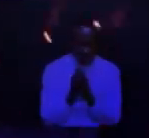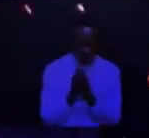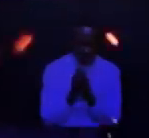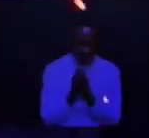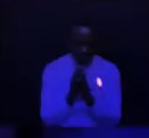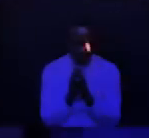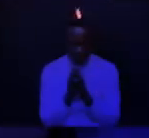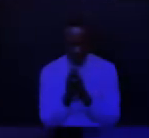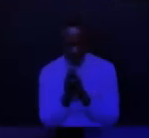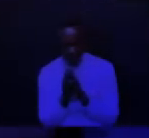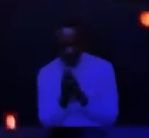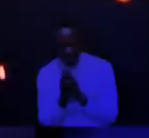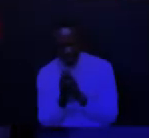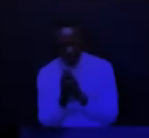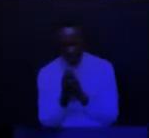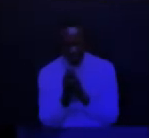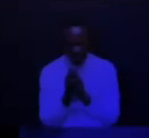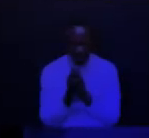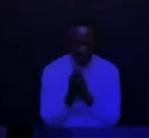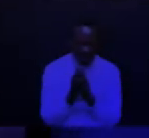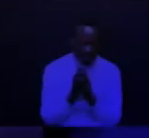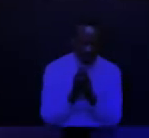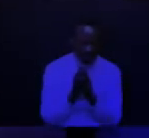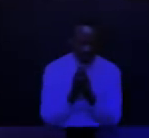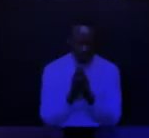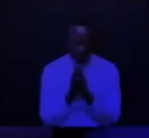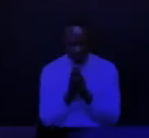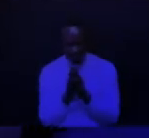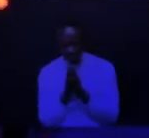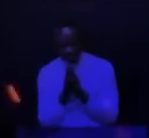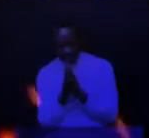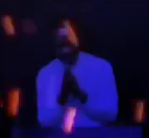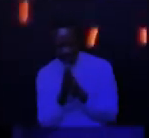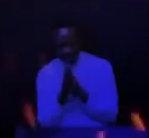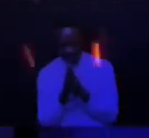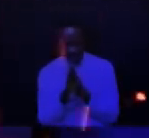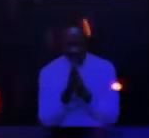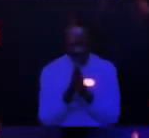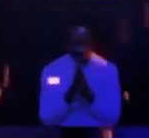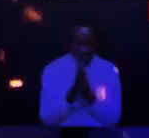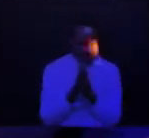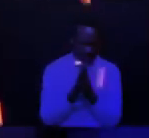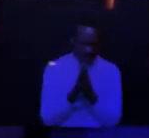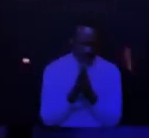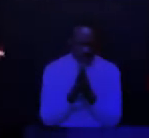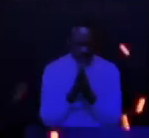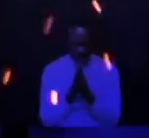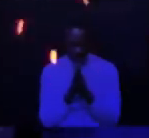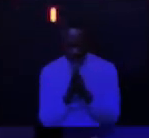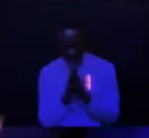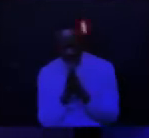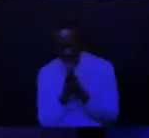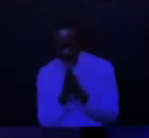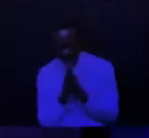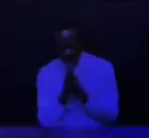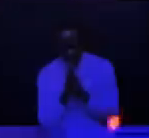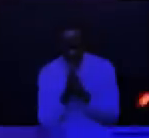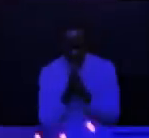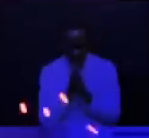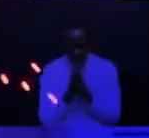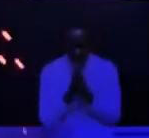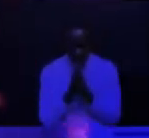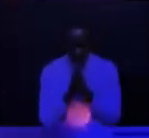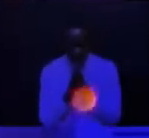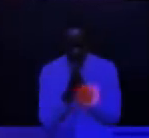God. We need your grace in the clergy. We ask for grace not to live for ourselves, O God, but to live to do good for